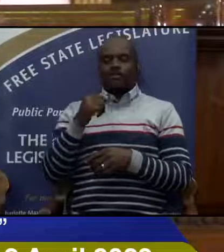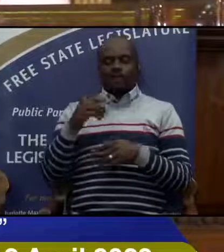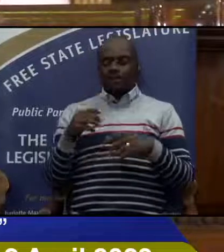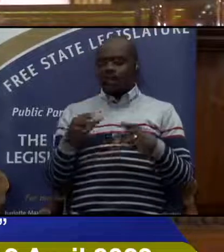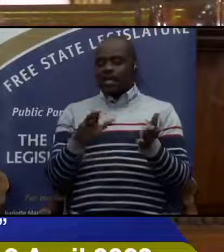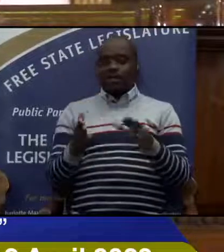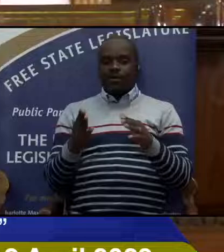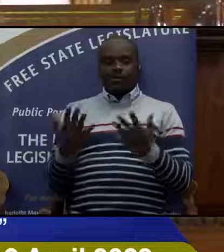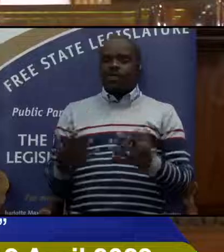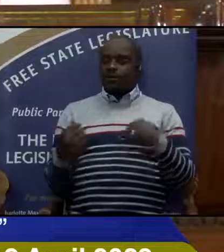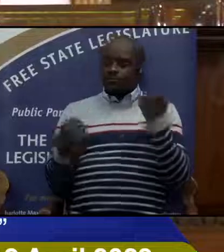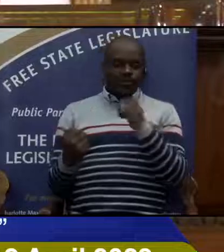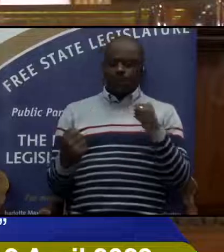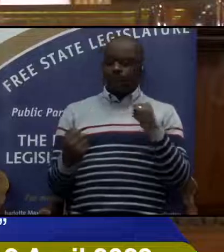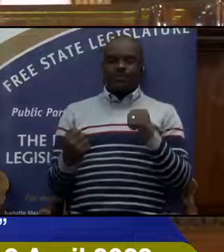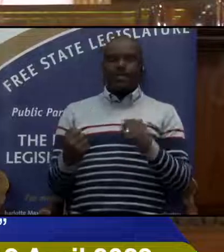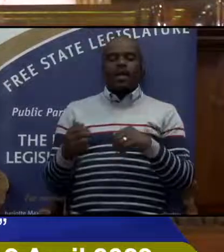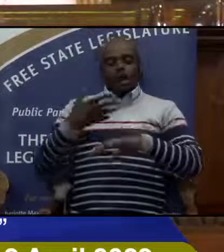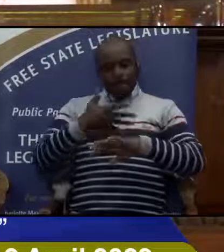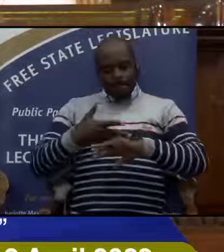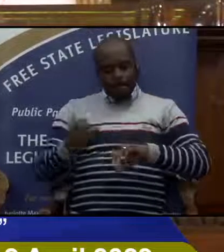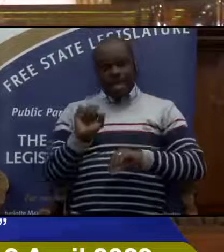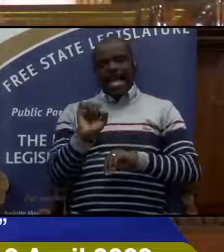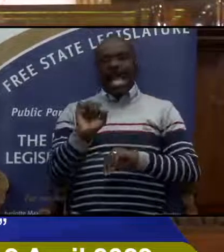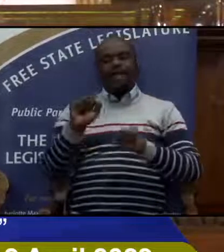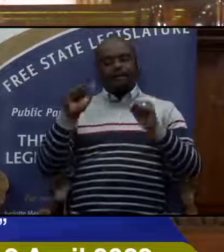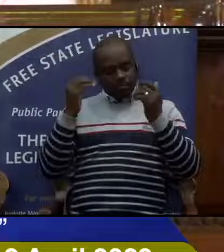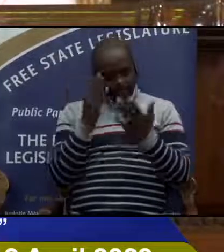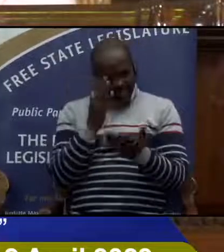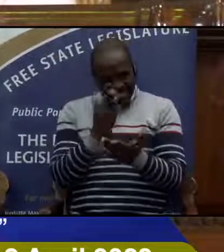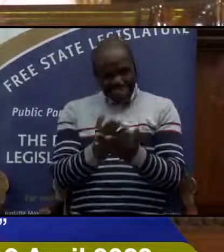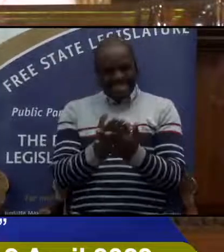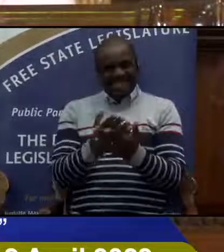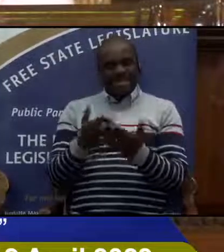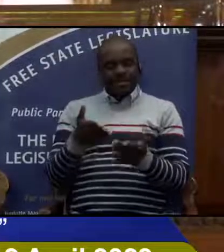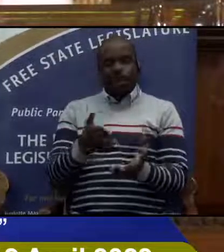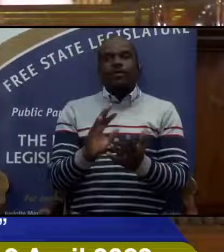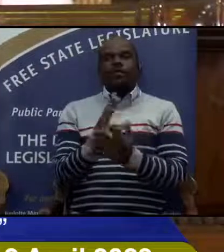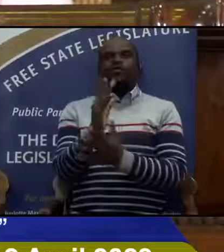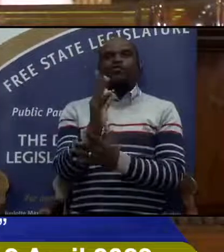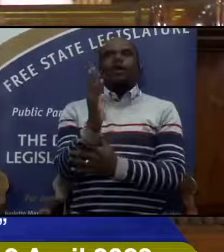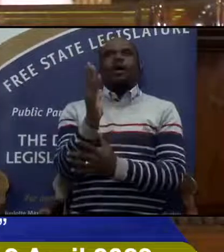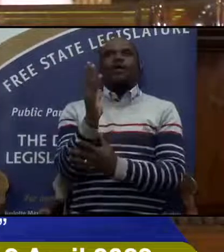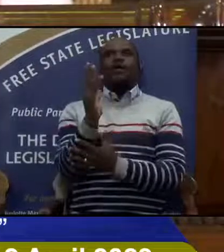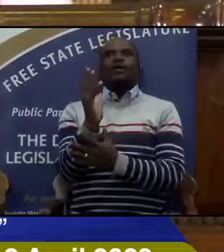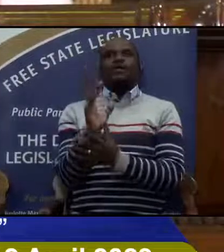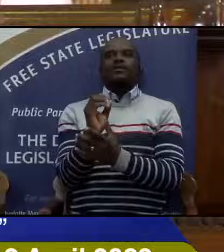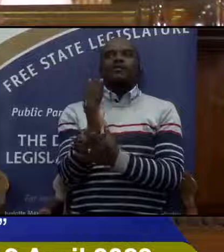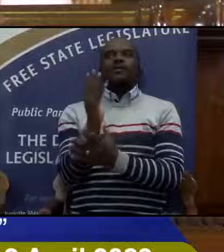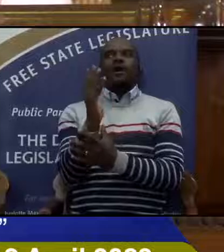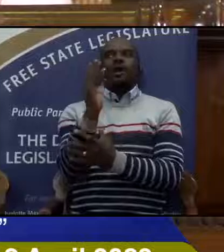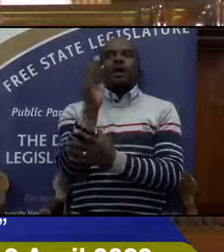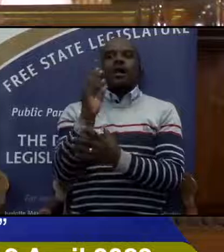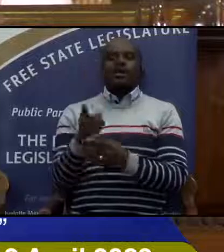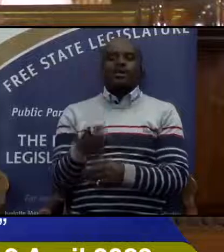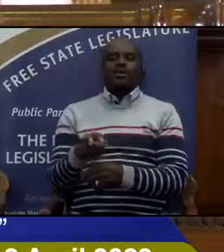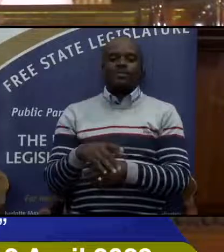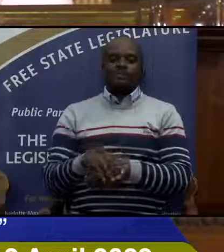indeed nourishes the tree that bear the seeds for economic